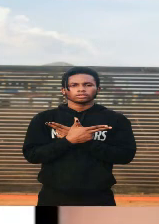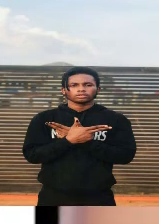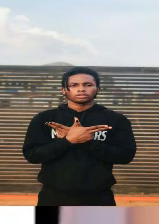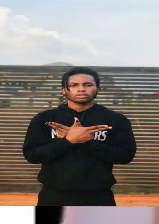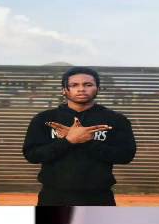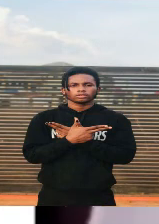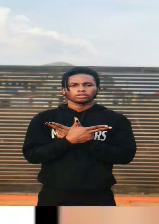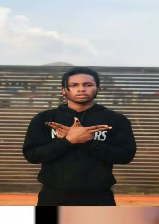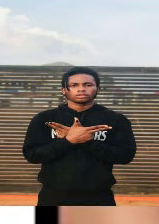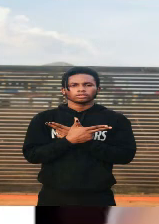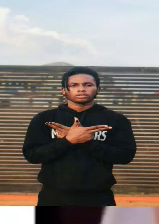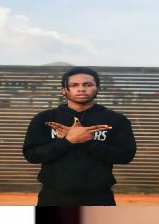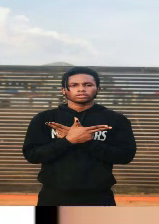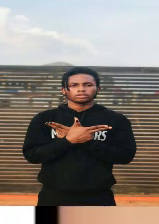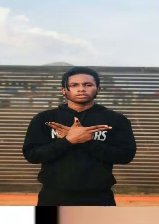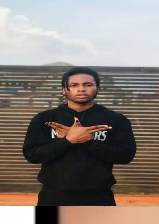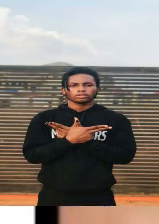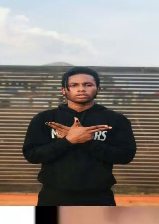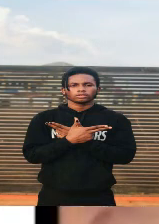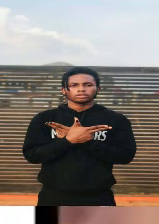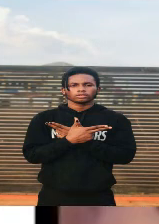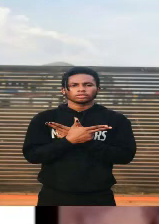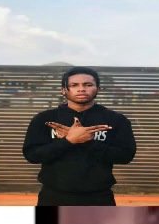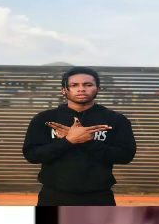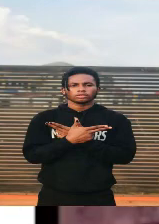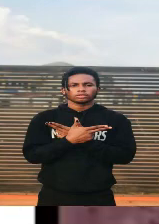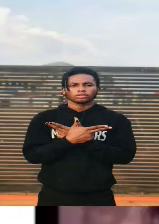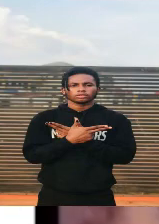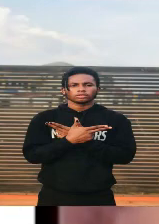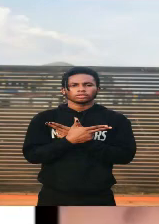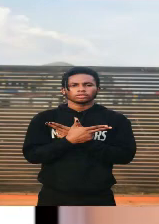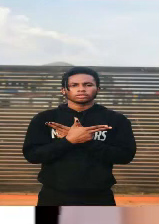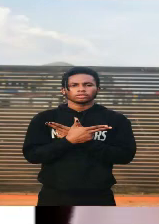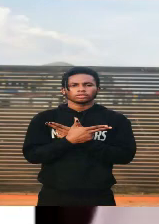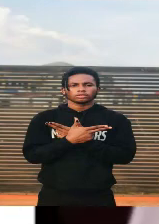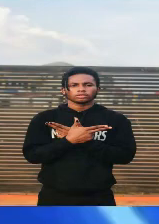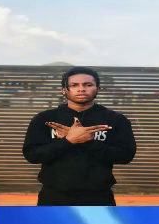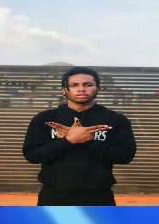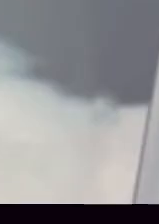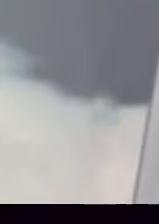brushing. On God, me, I promise. It will be the hour of the day.